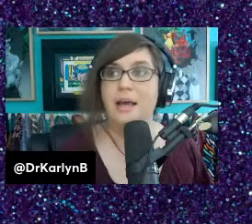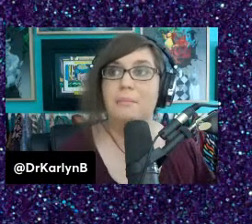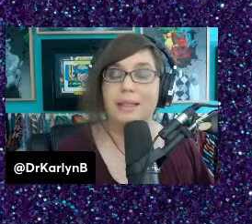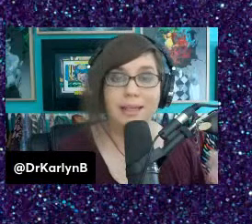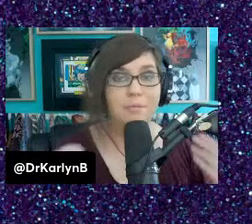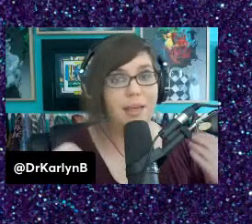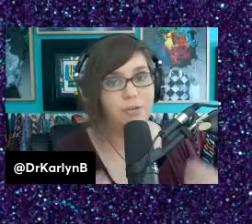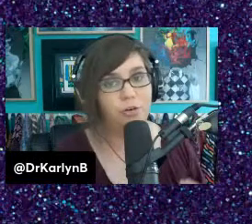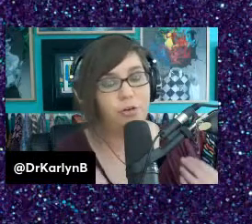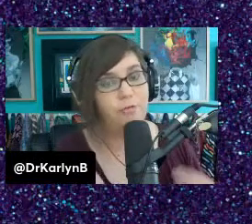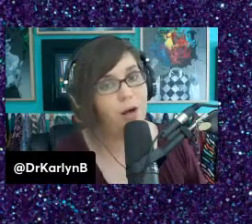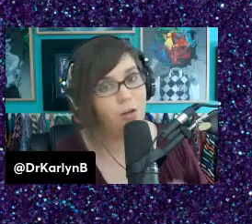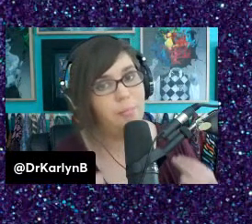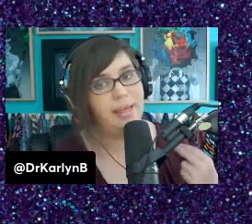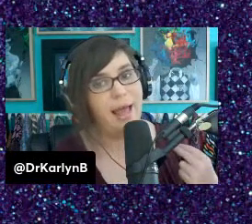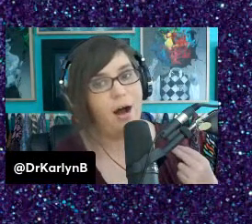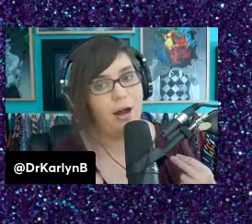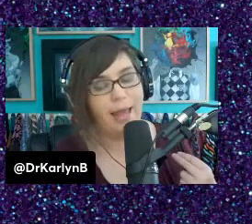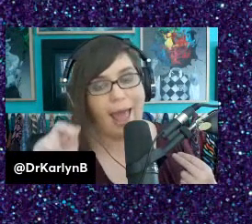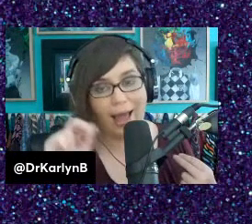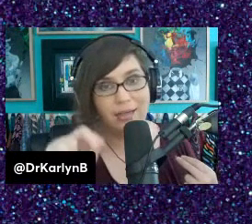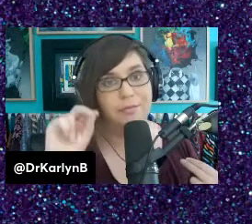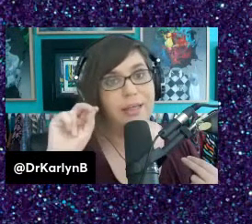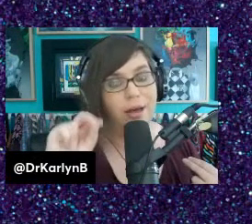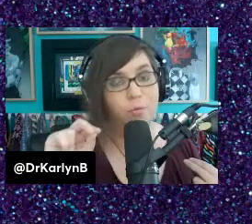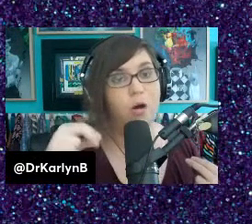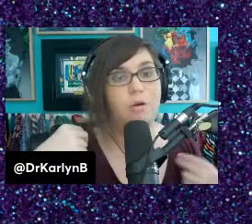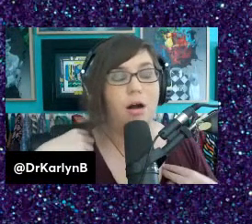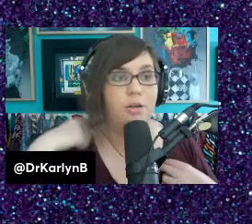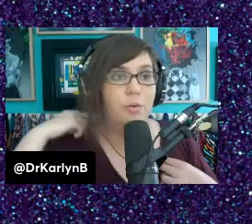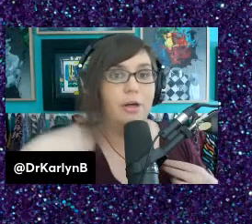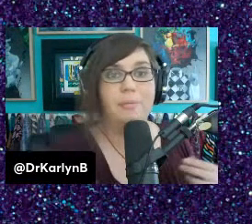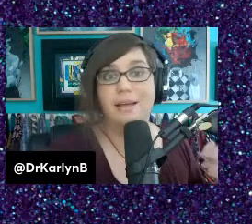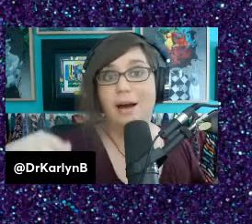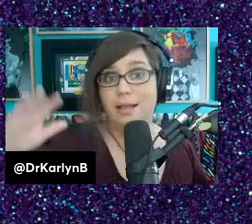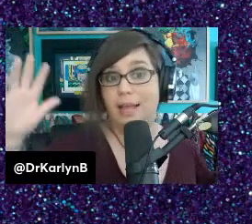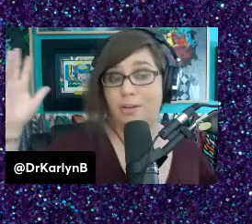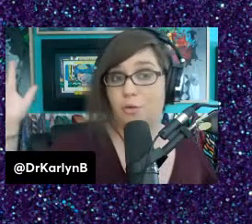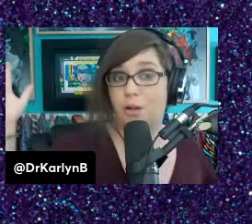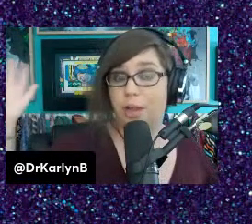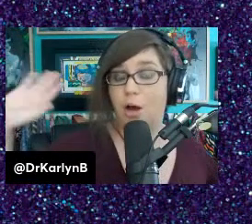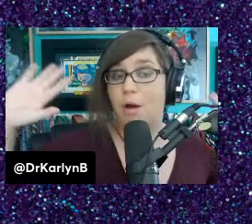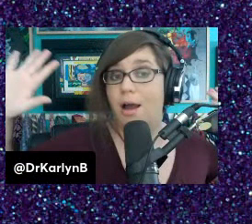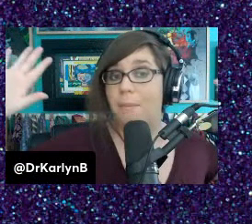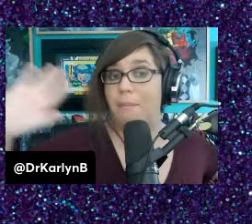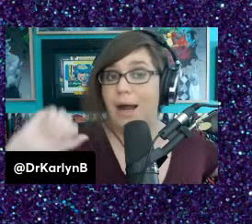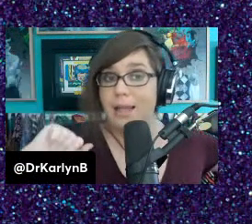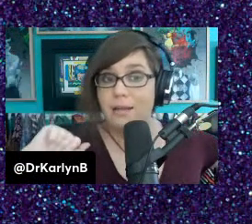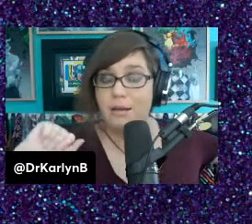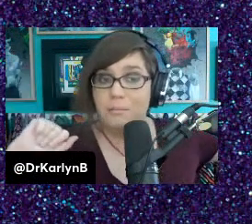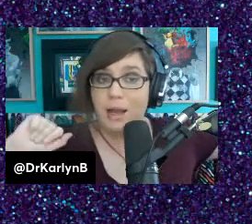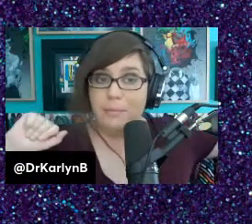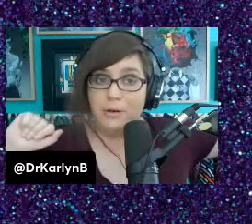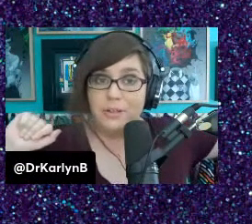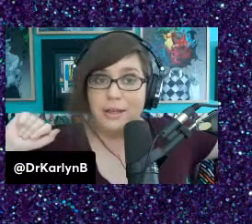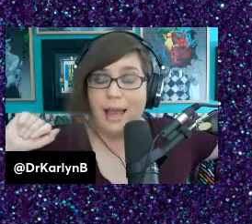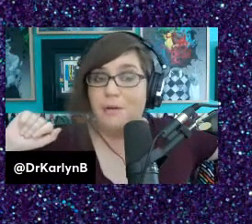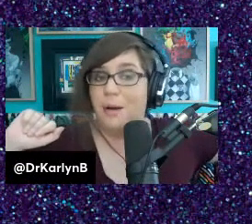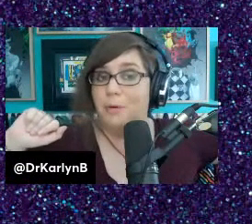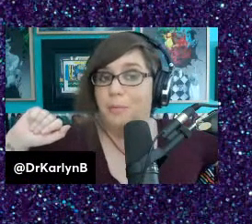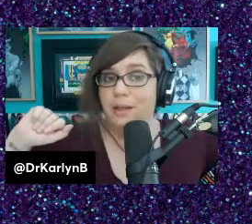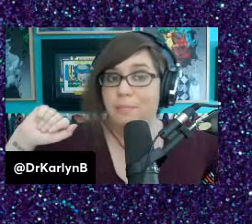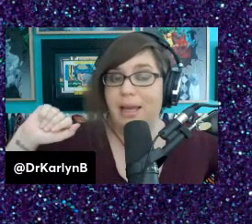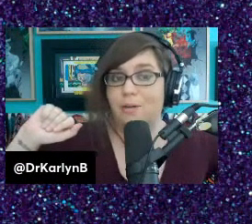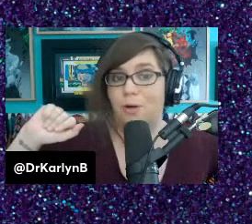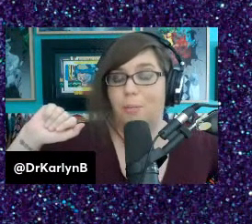Guys, please make sure you follow me on Actively Unwoke on Twitter, because, as you all know, my personal account